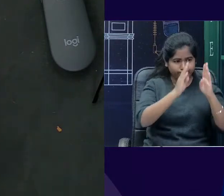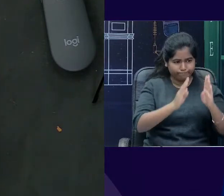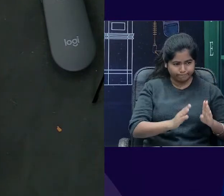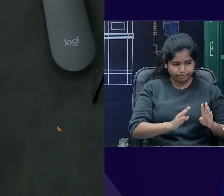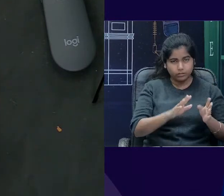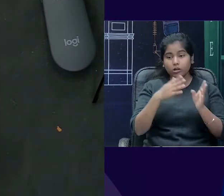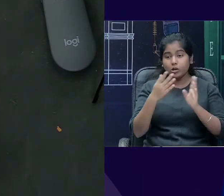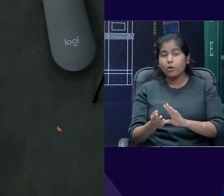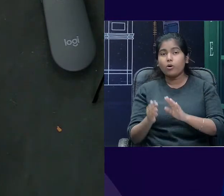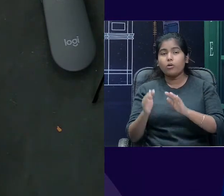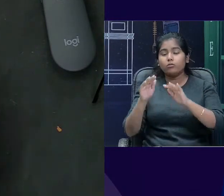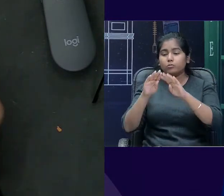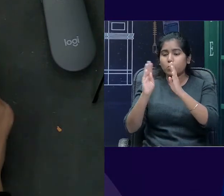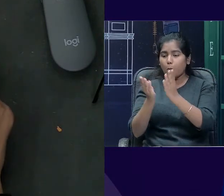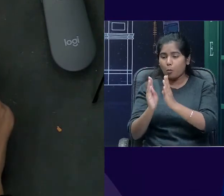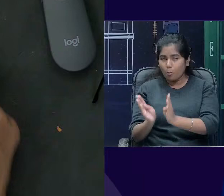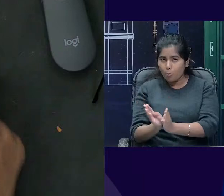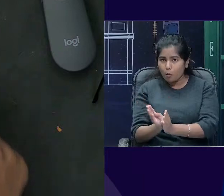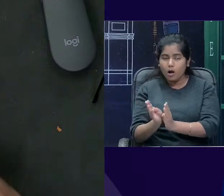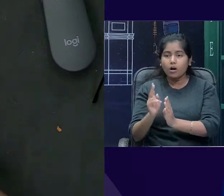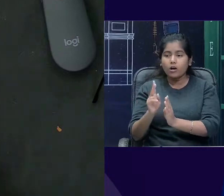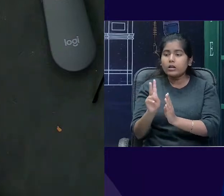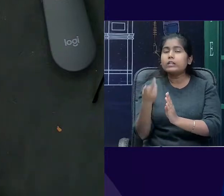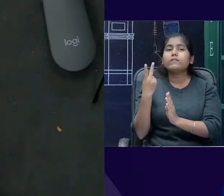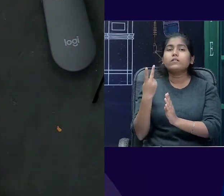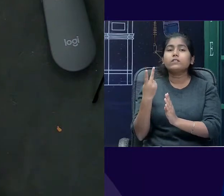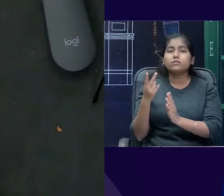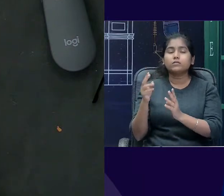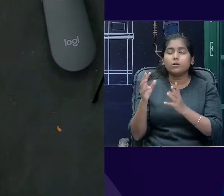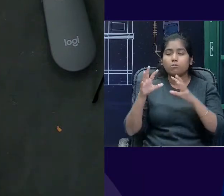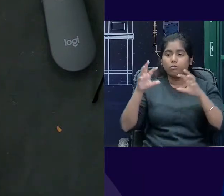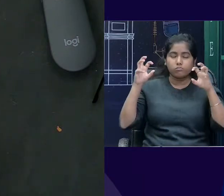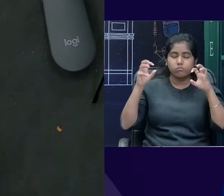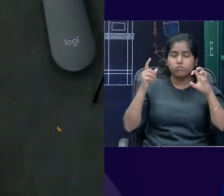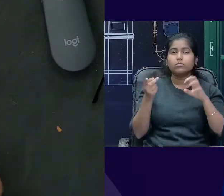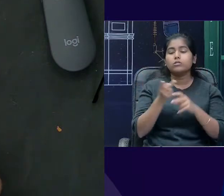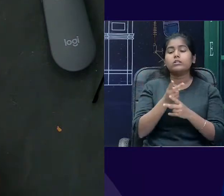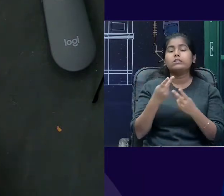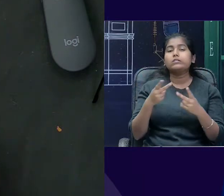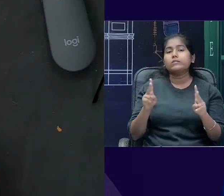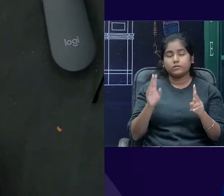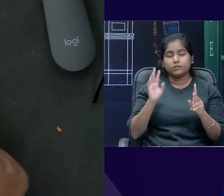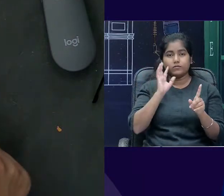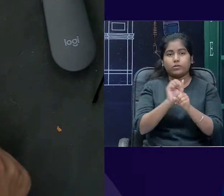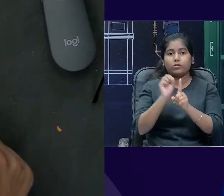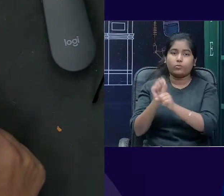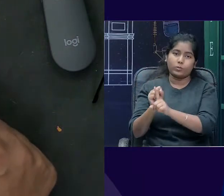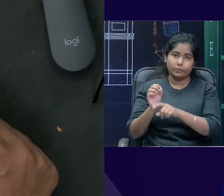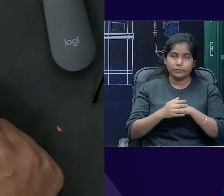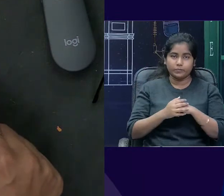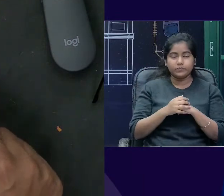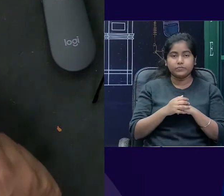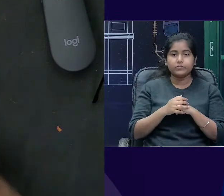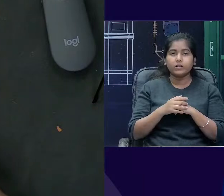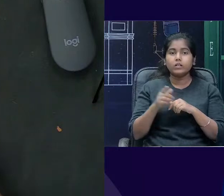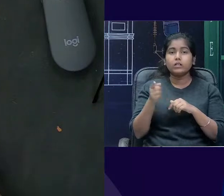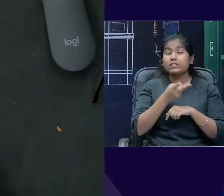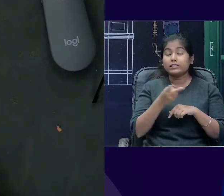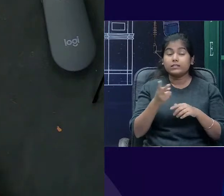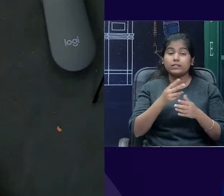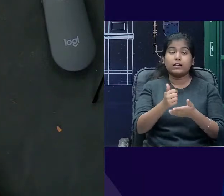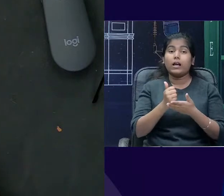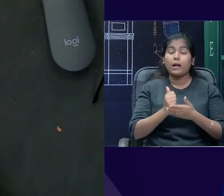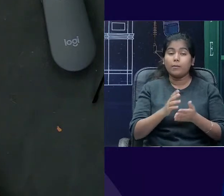the different or peculiar things about a monster. Okay. So this is the thing which can help in